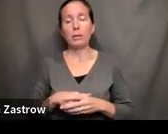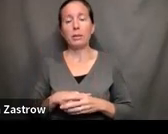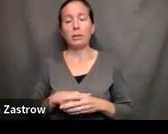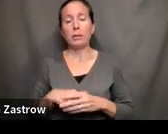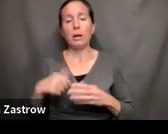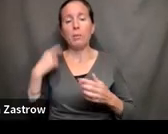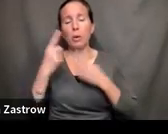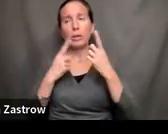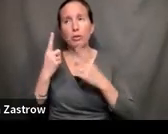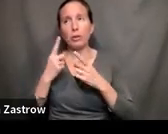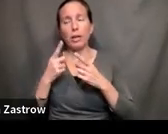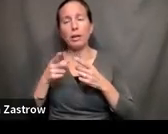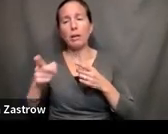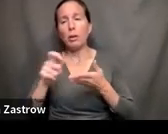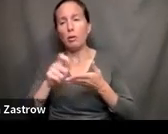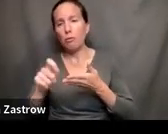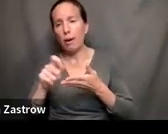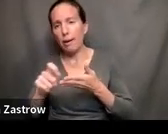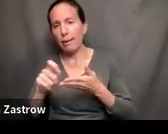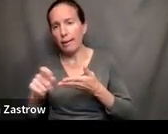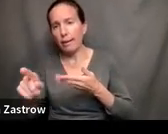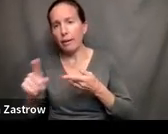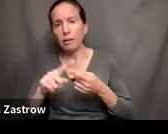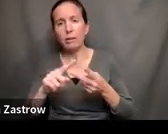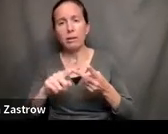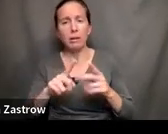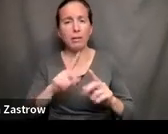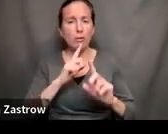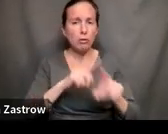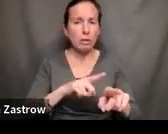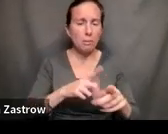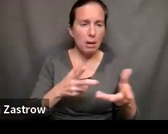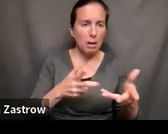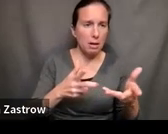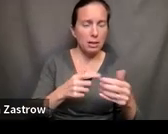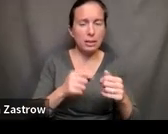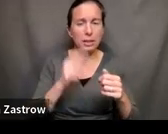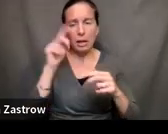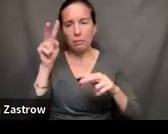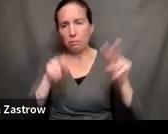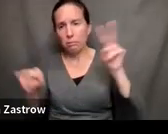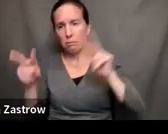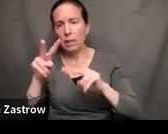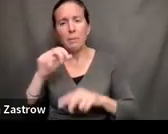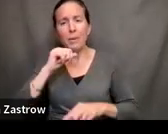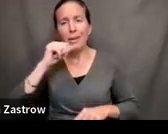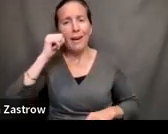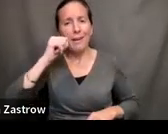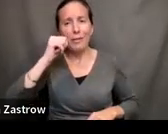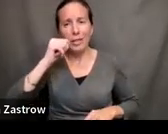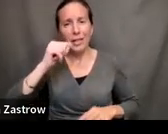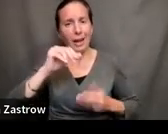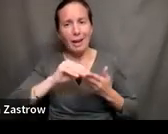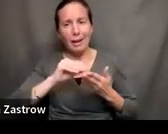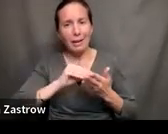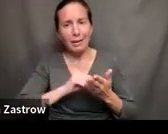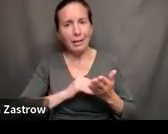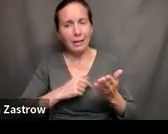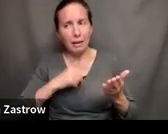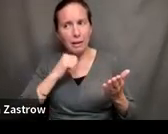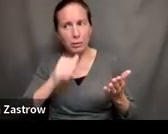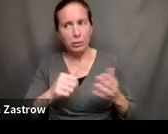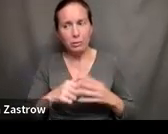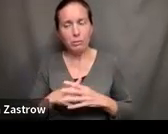they're writing, how they're responding to my interventions, but it's not every day or even necessarily every week that I'm